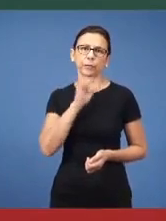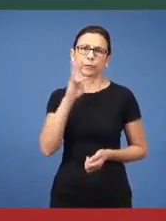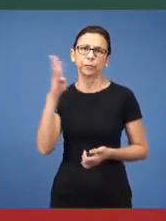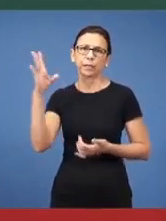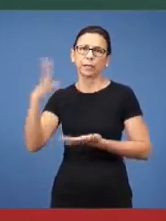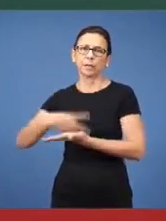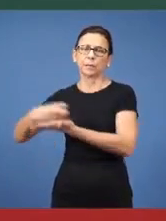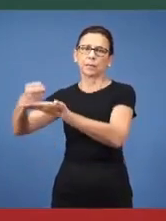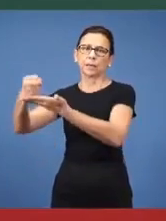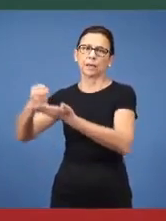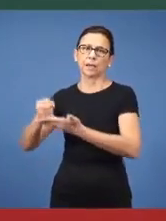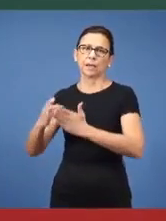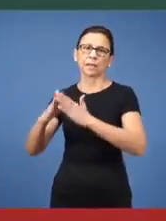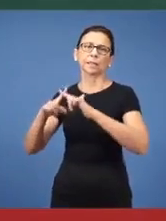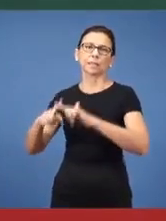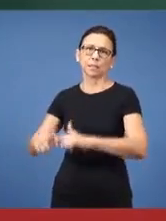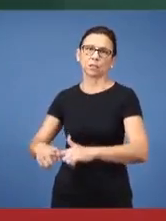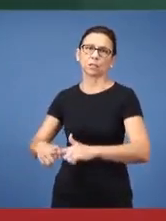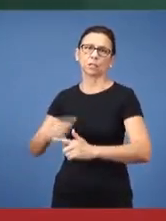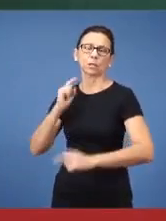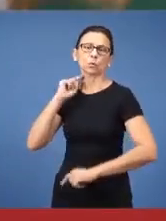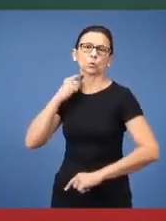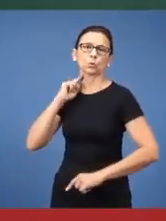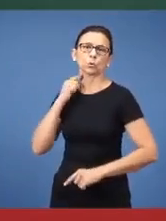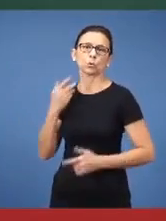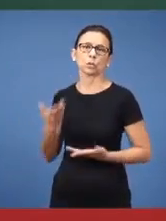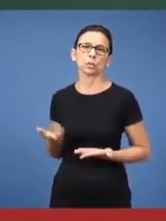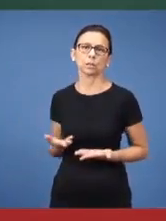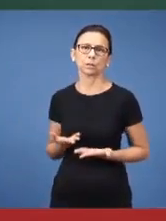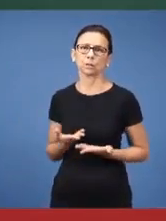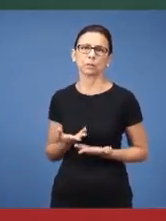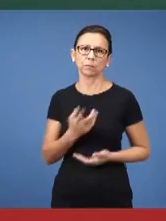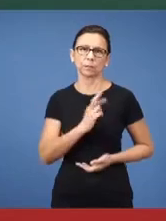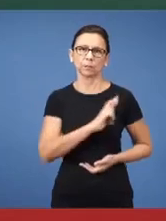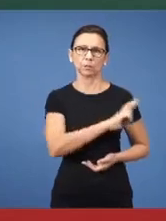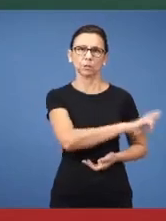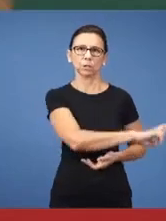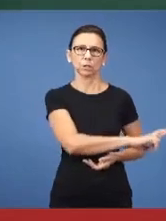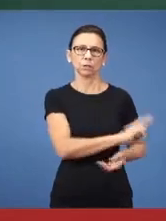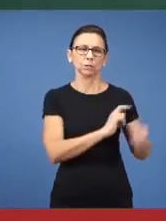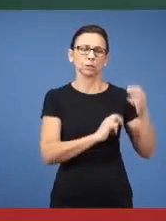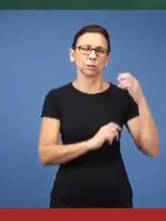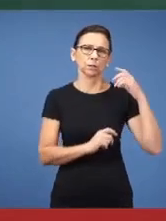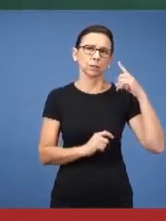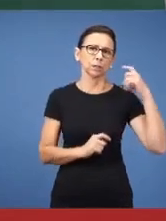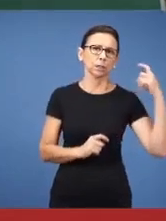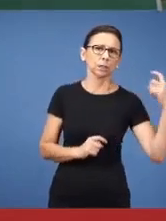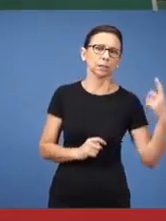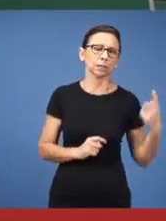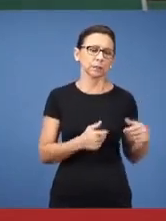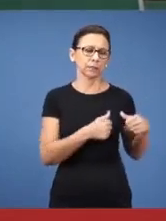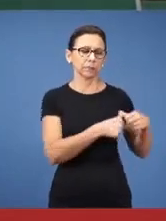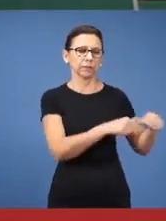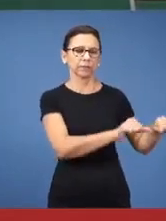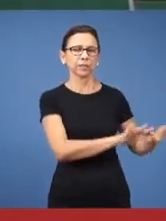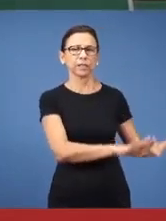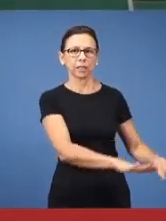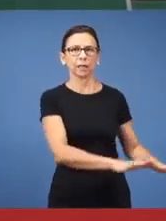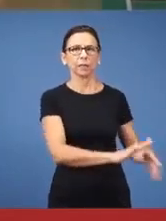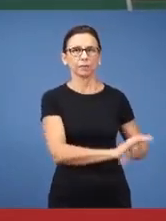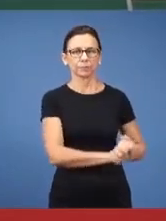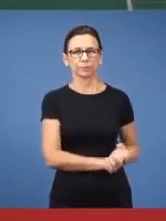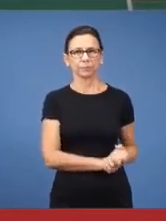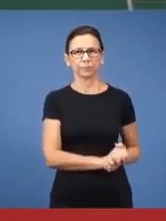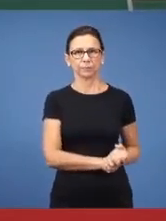bride that has filled with stains. Because this bride with stains is already here. It's going to be left behind. It's in the